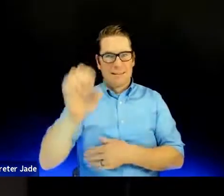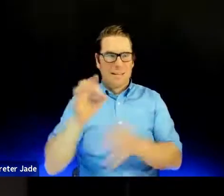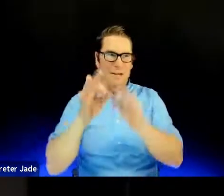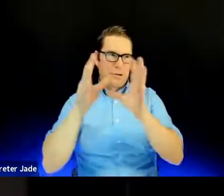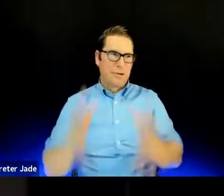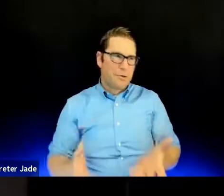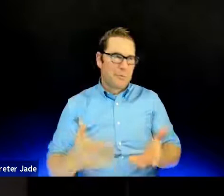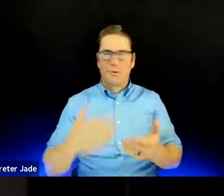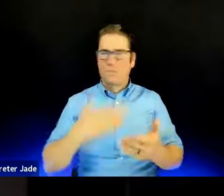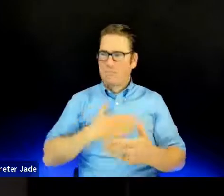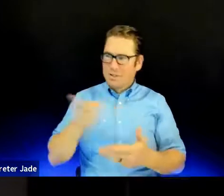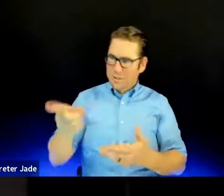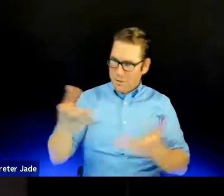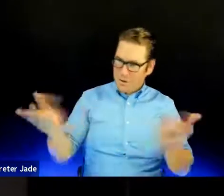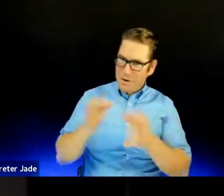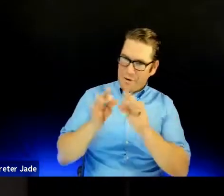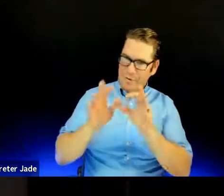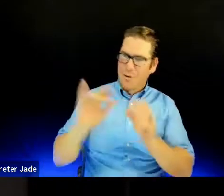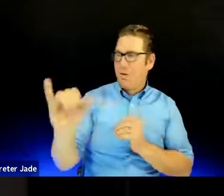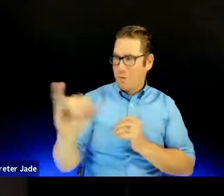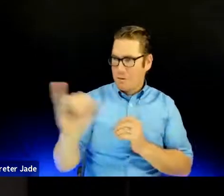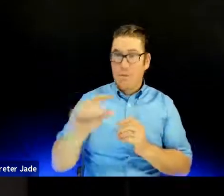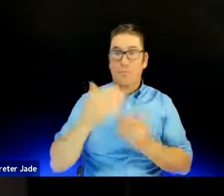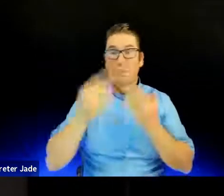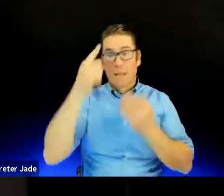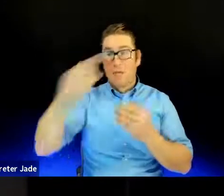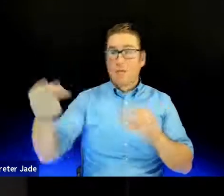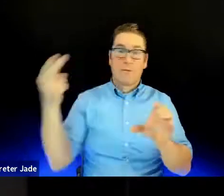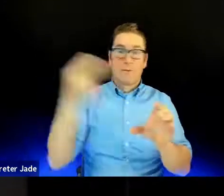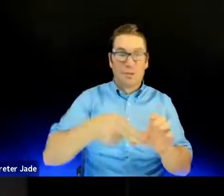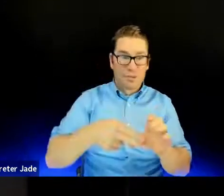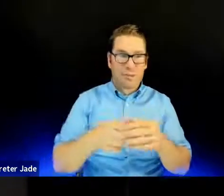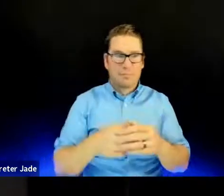him being here as well. And thank you guys for joining in. Thank you for having me.